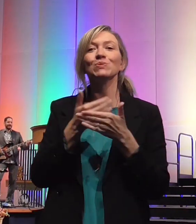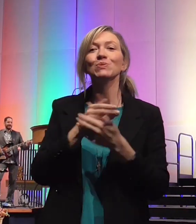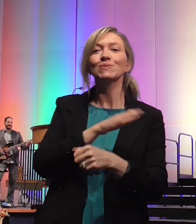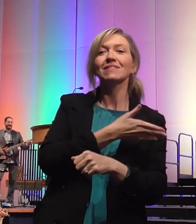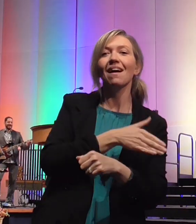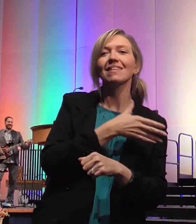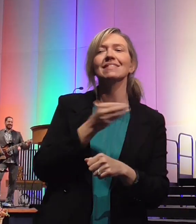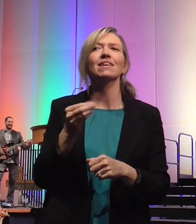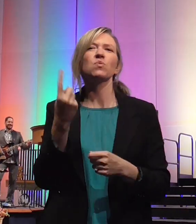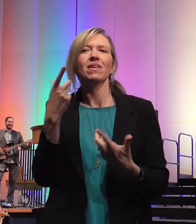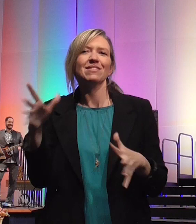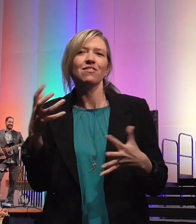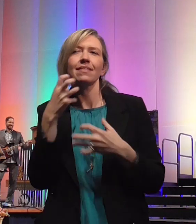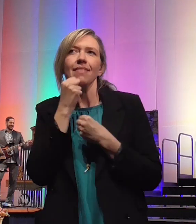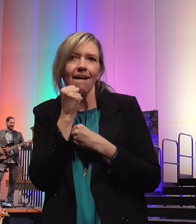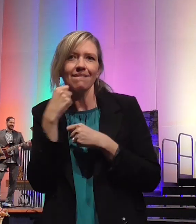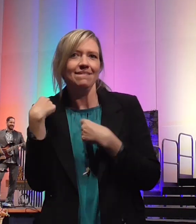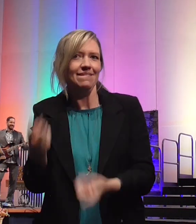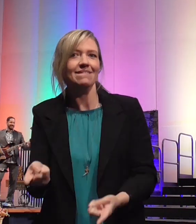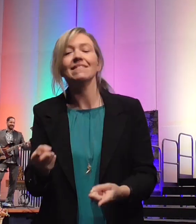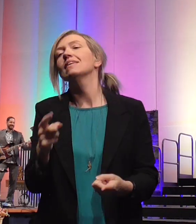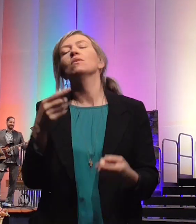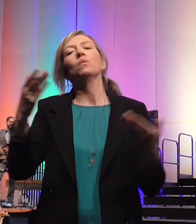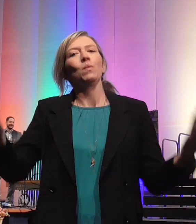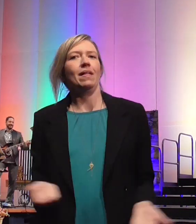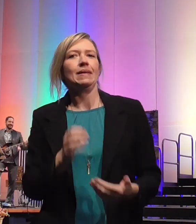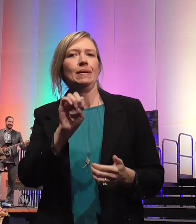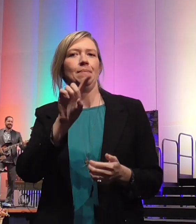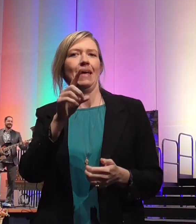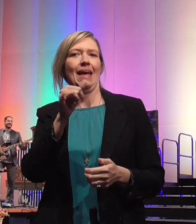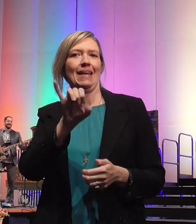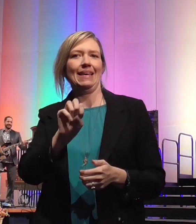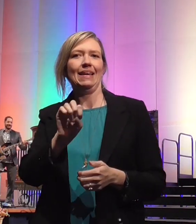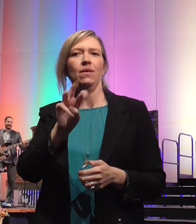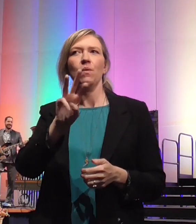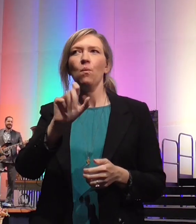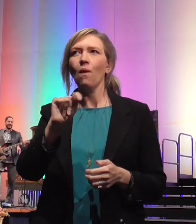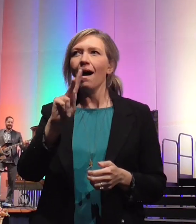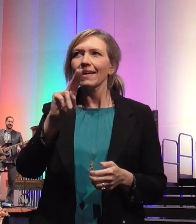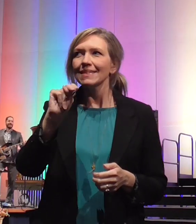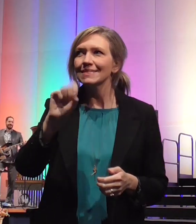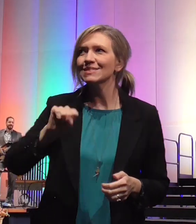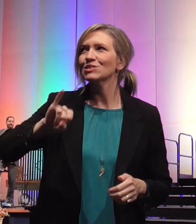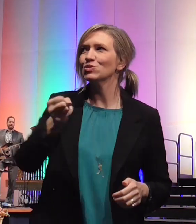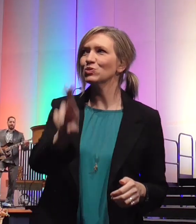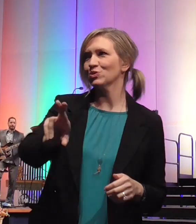songs and the ones that I love so much. Welcome, Eddie Watkins Jr.